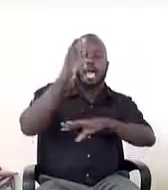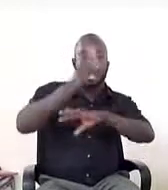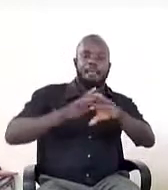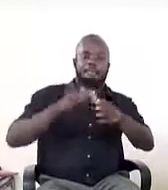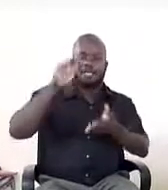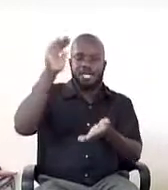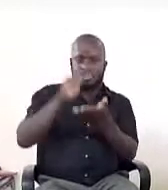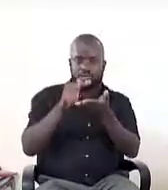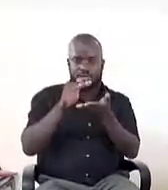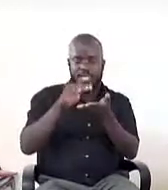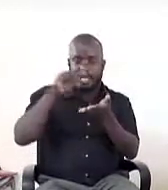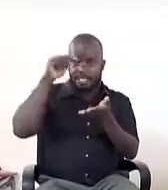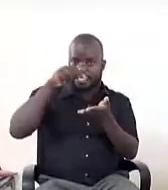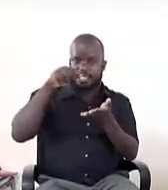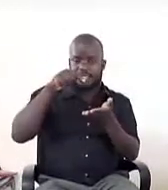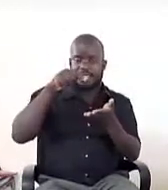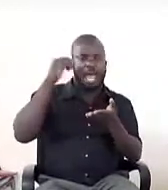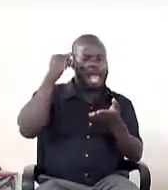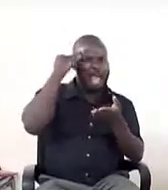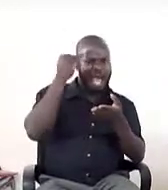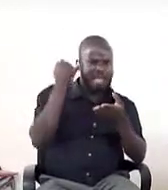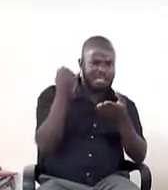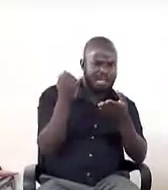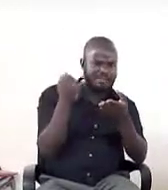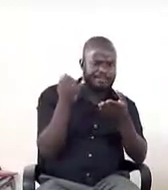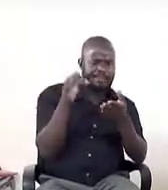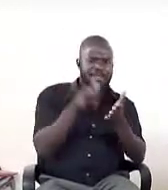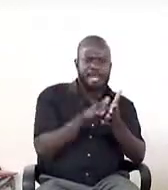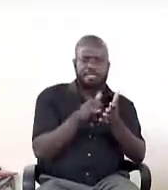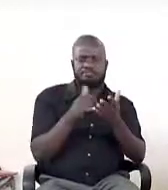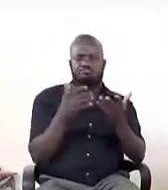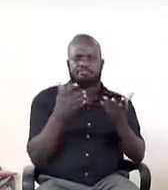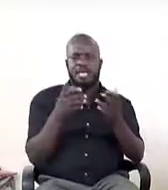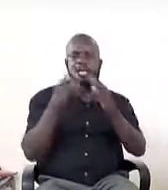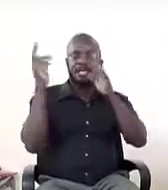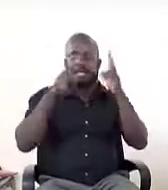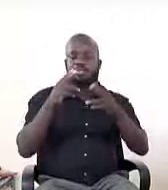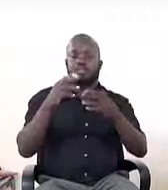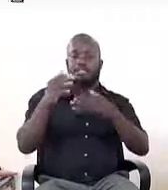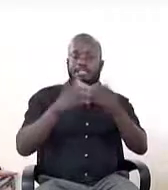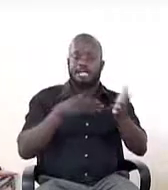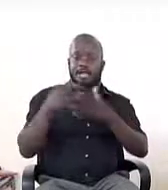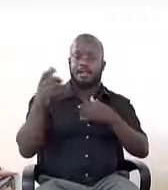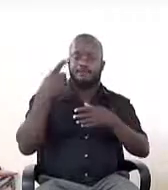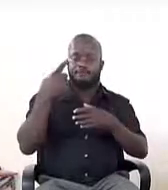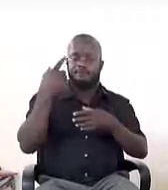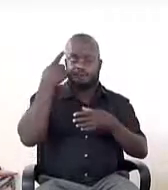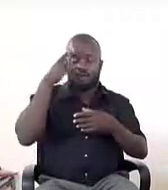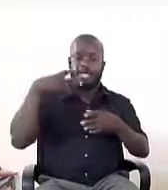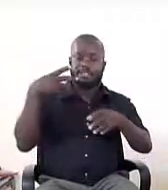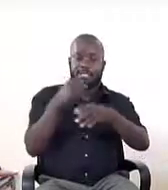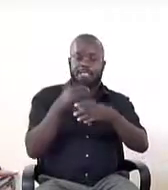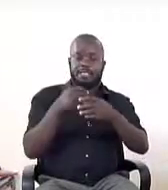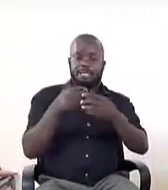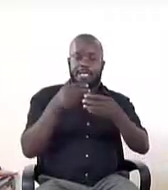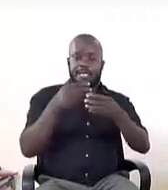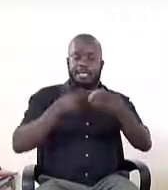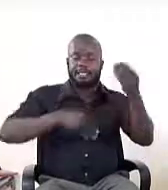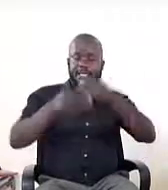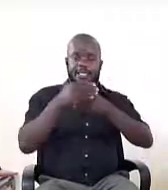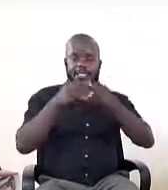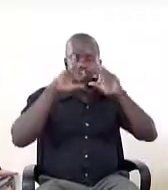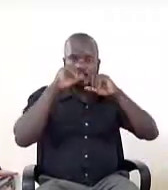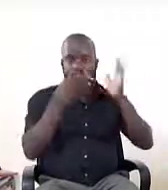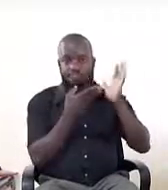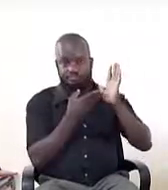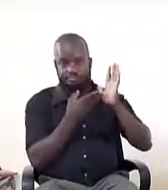reduction. Harm reduction is a philosophy that this is the international sign for syringe exchange, which is a